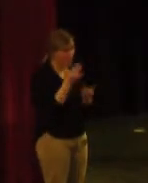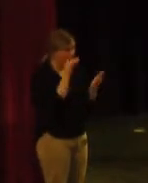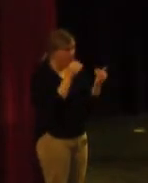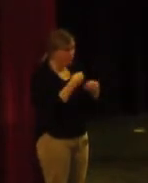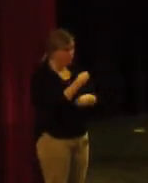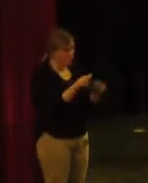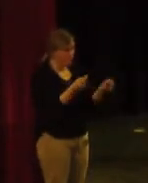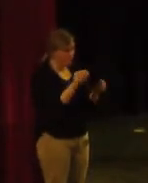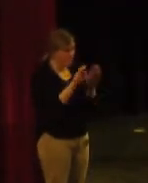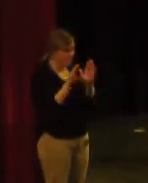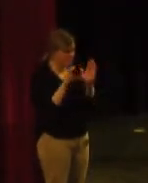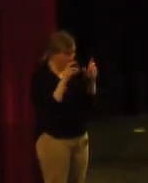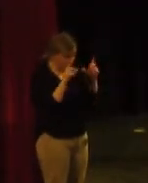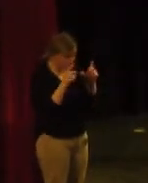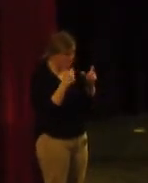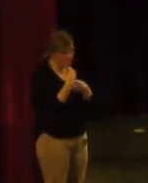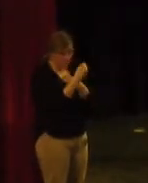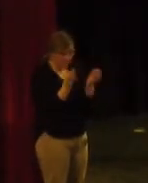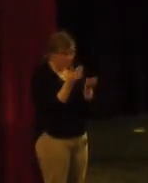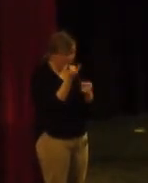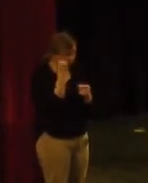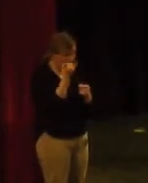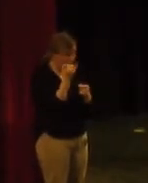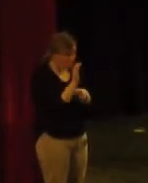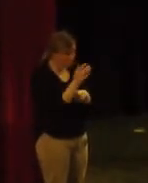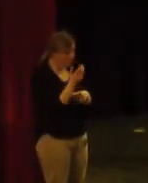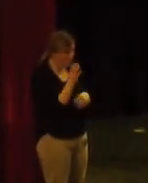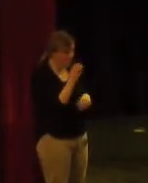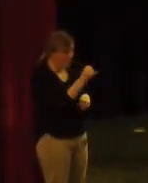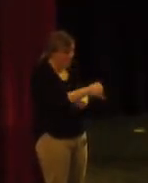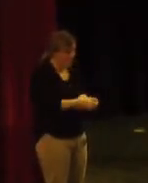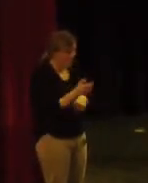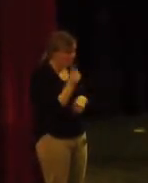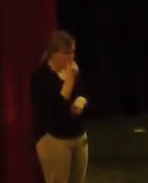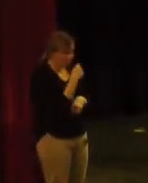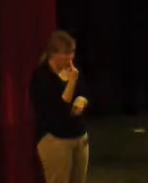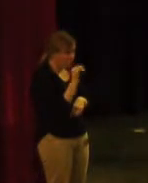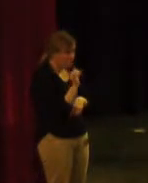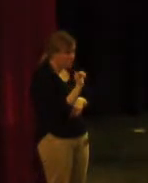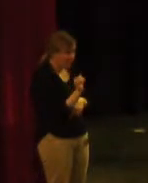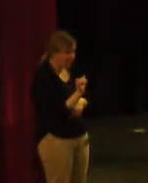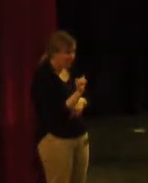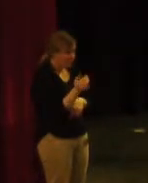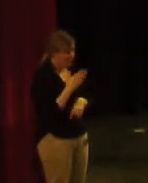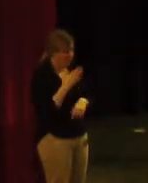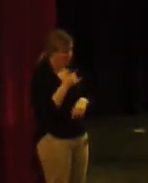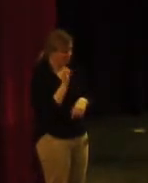I sort of given you an idea of what the border looks like. That was sort of my goal.